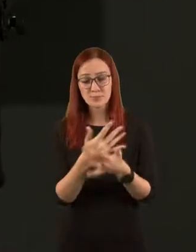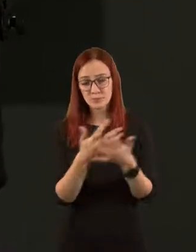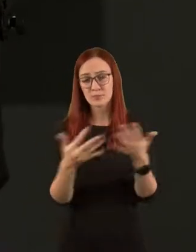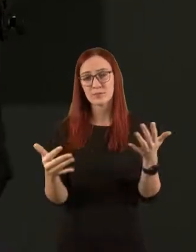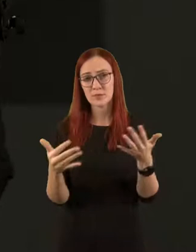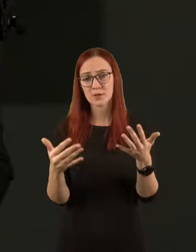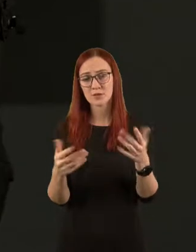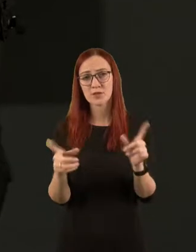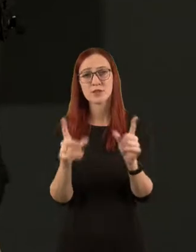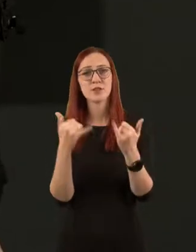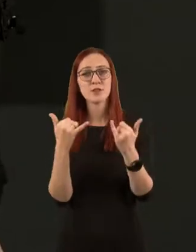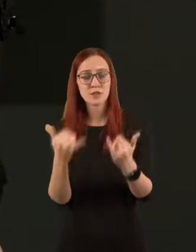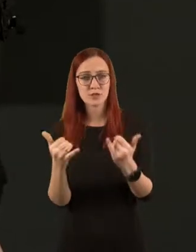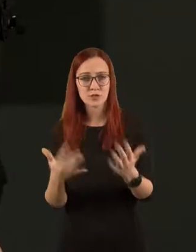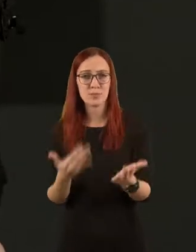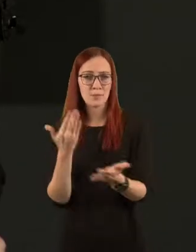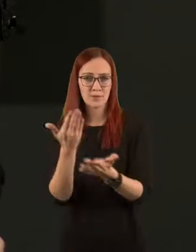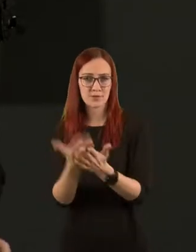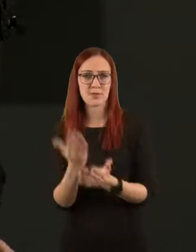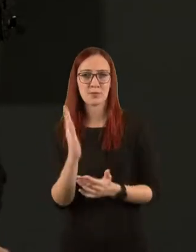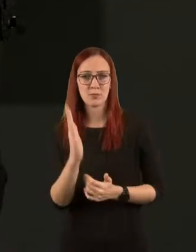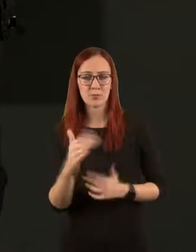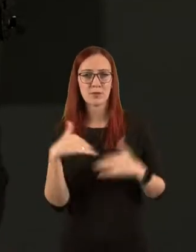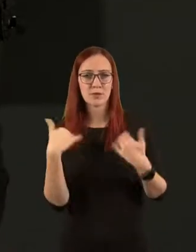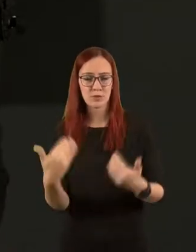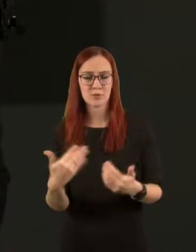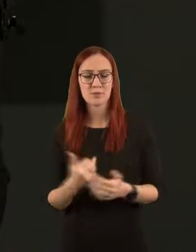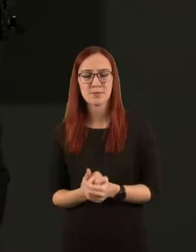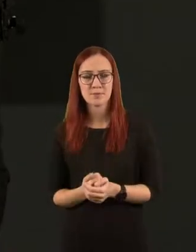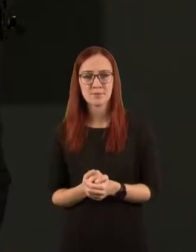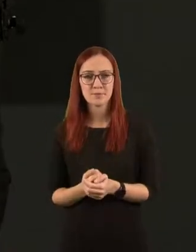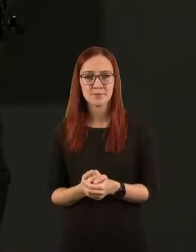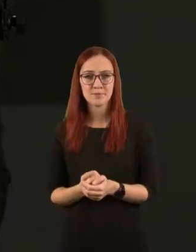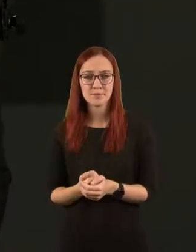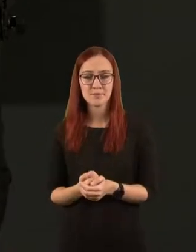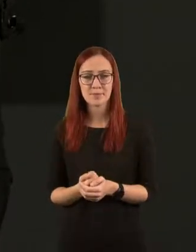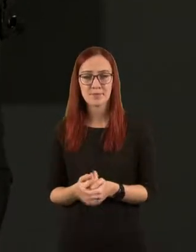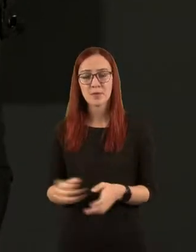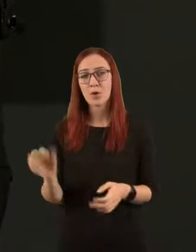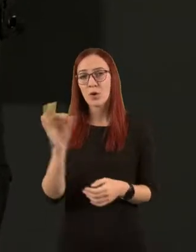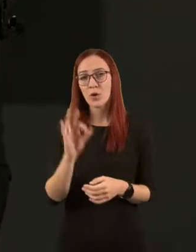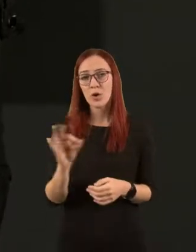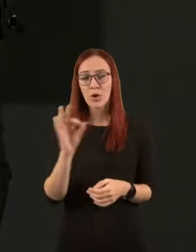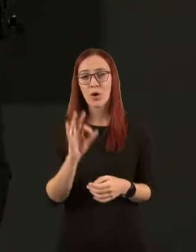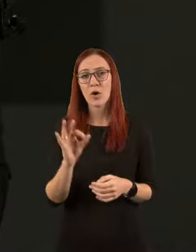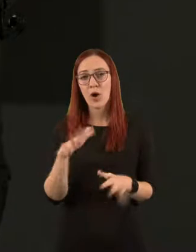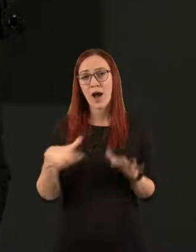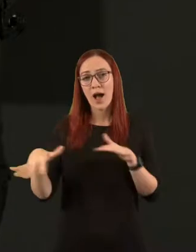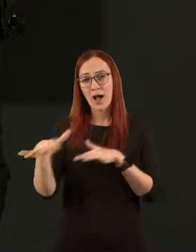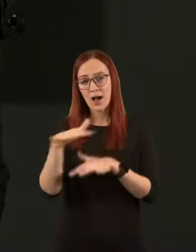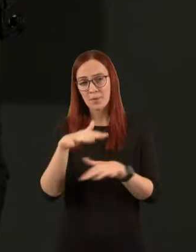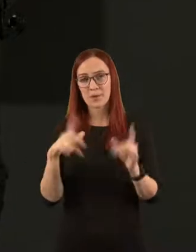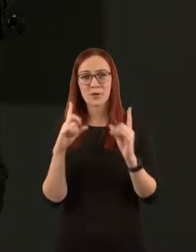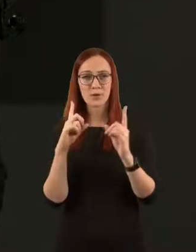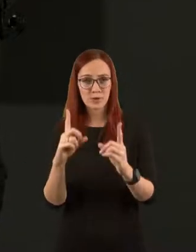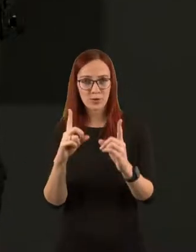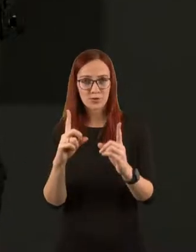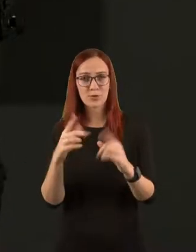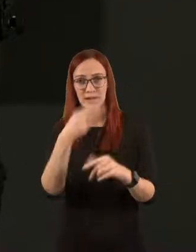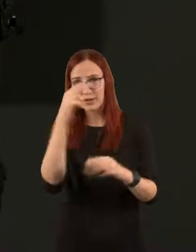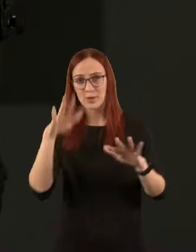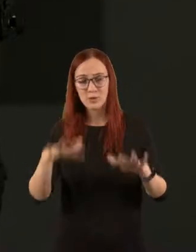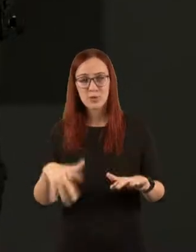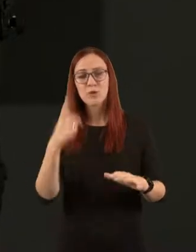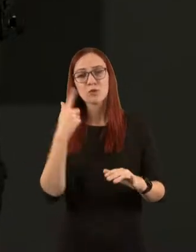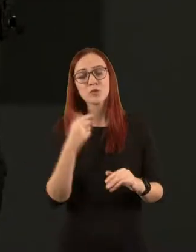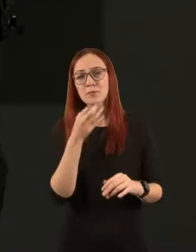And these are only a few of the measures that we can also see in the recommendations that